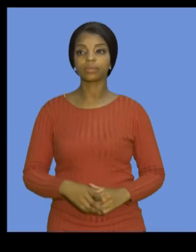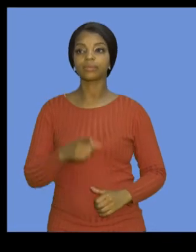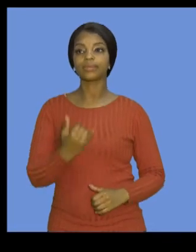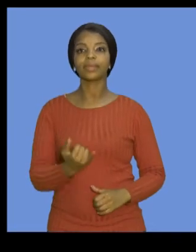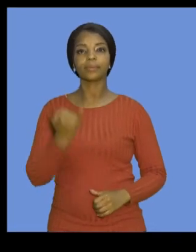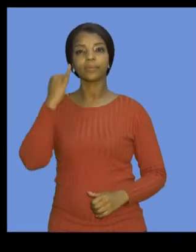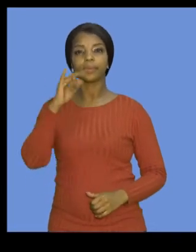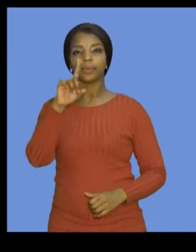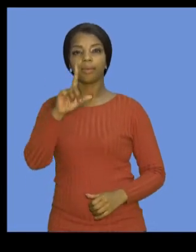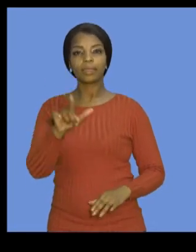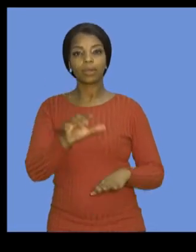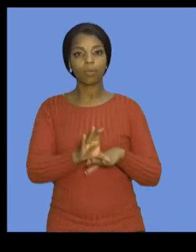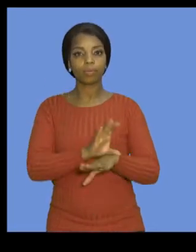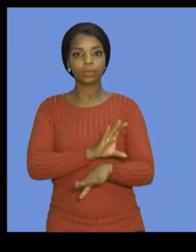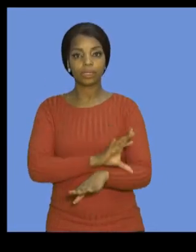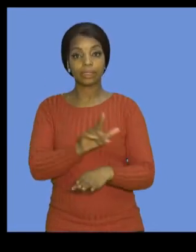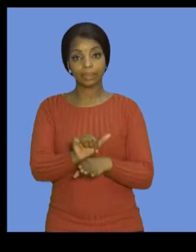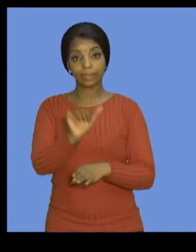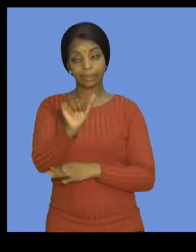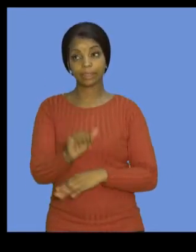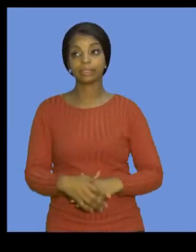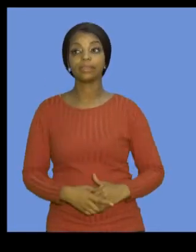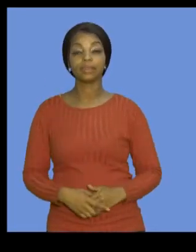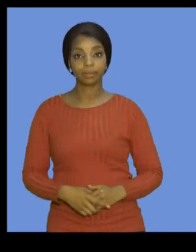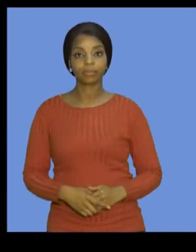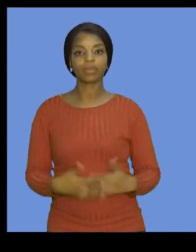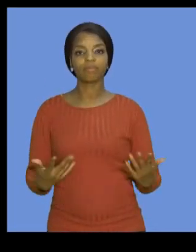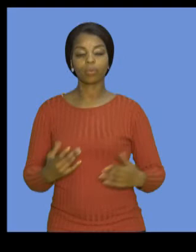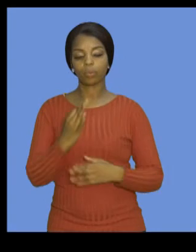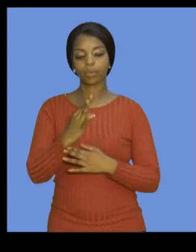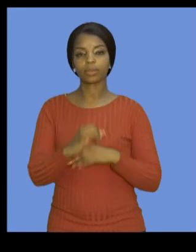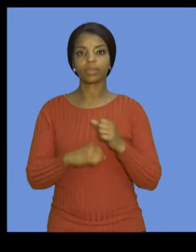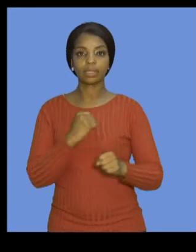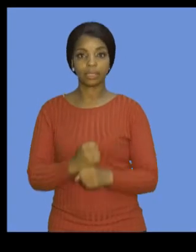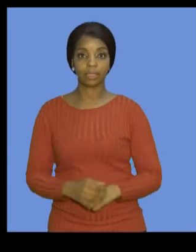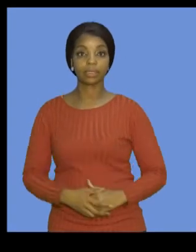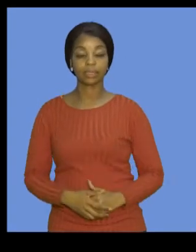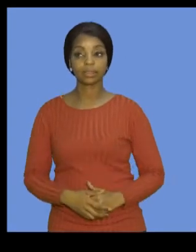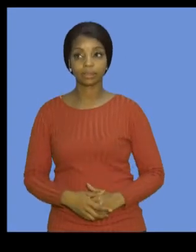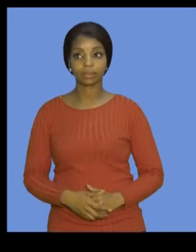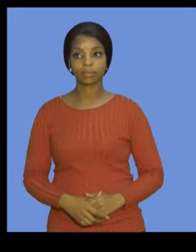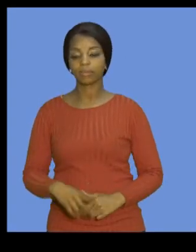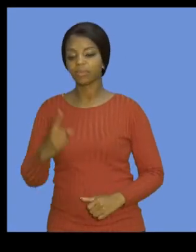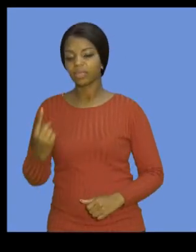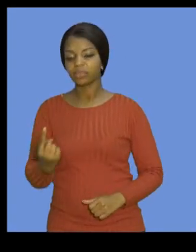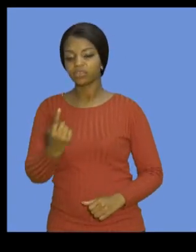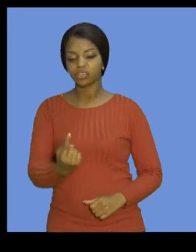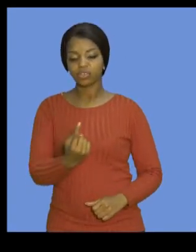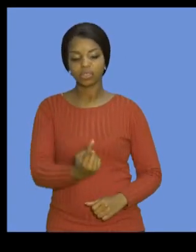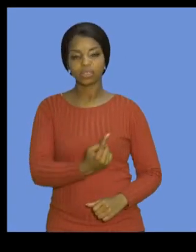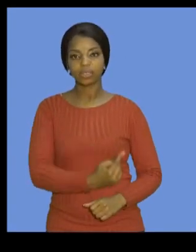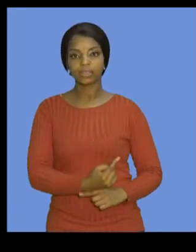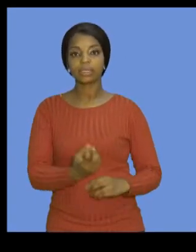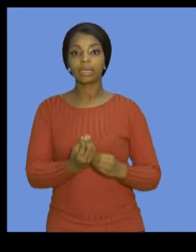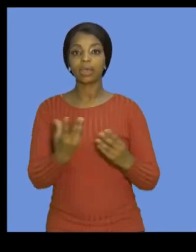One, the big idea here is 16 computers for that much, for 3 years rather, and each computer